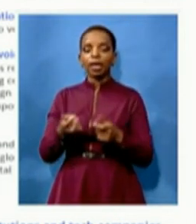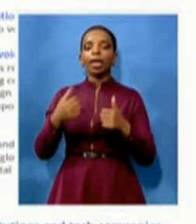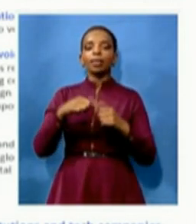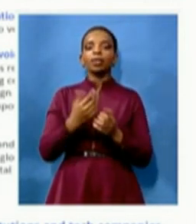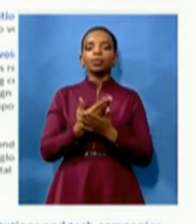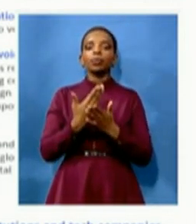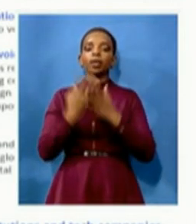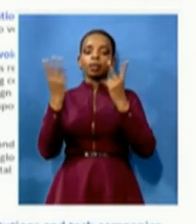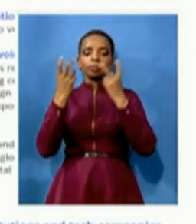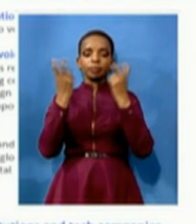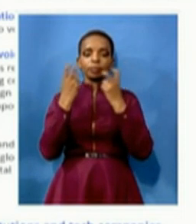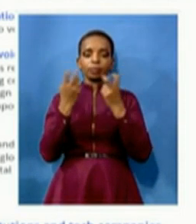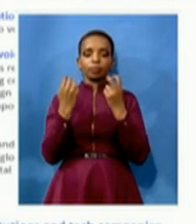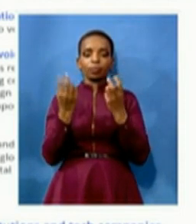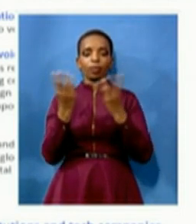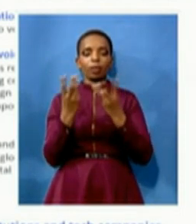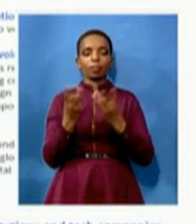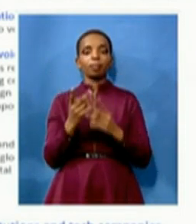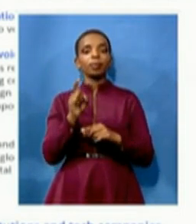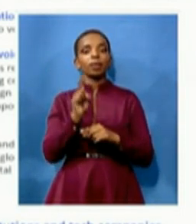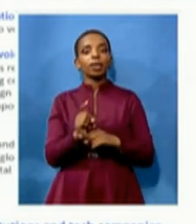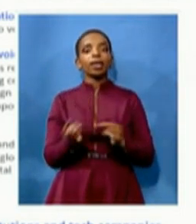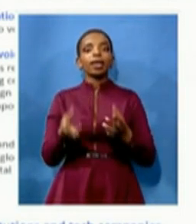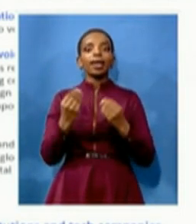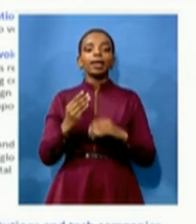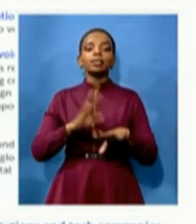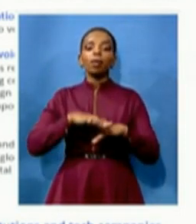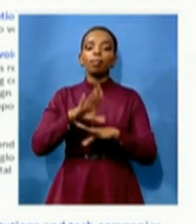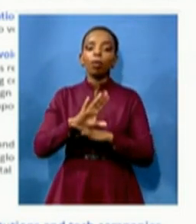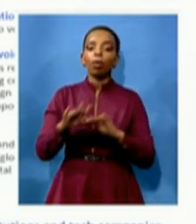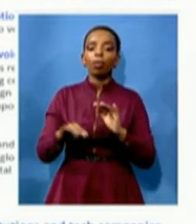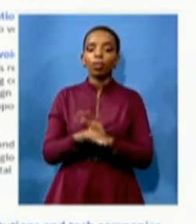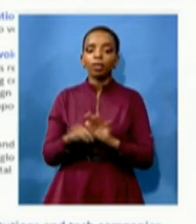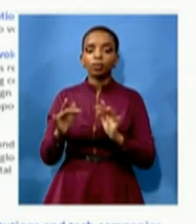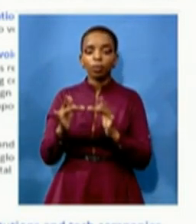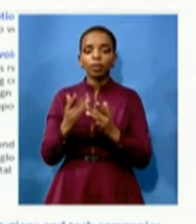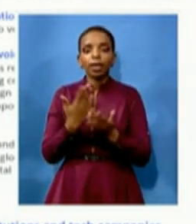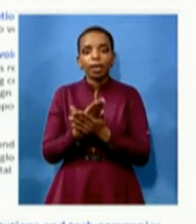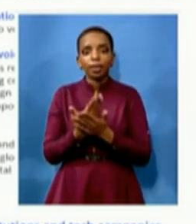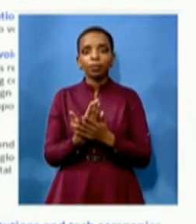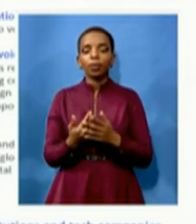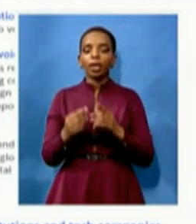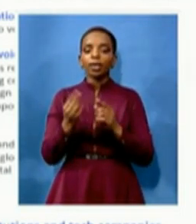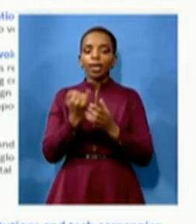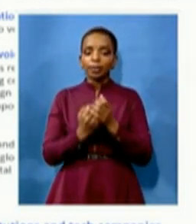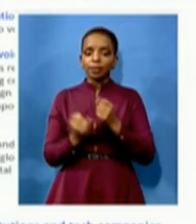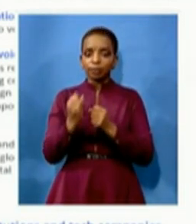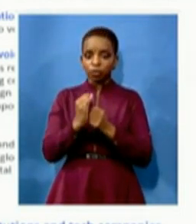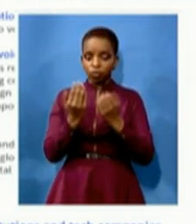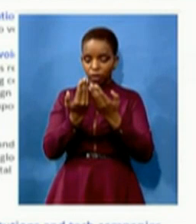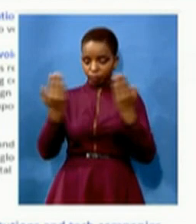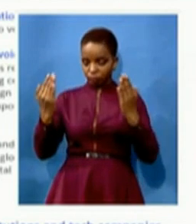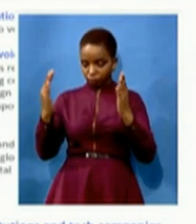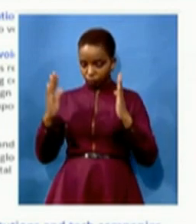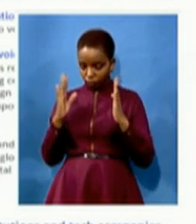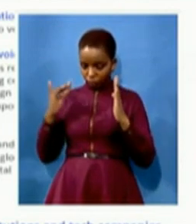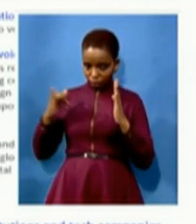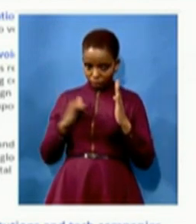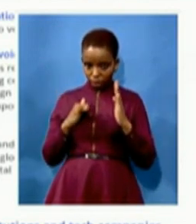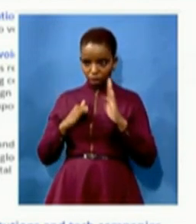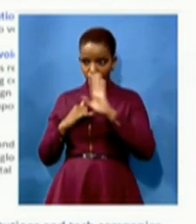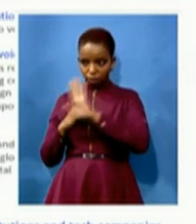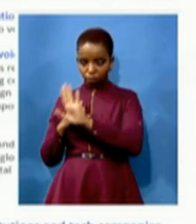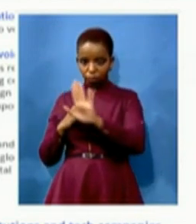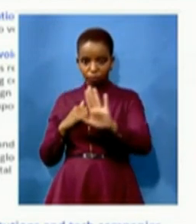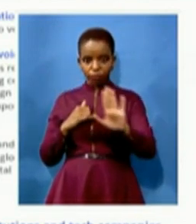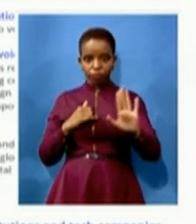contacts to isolate them individually. And the platform that we have built is called COVID-ID. Everything we've done is open source. So you can